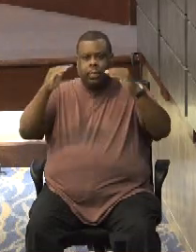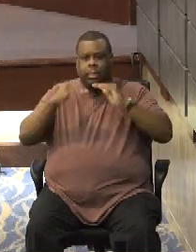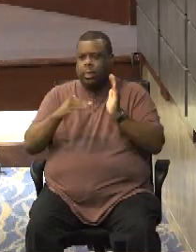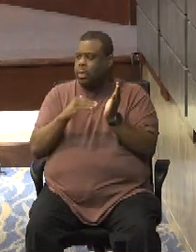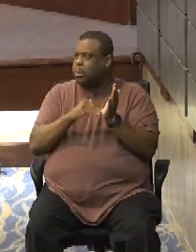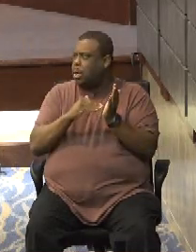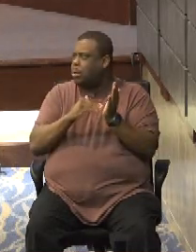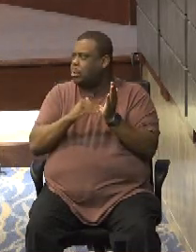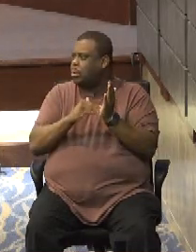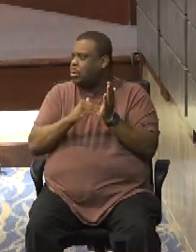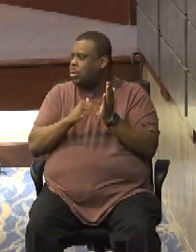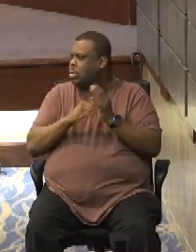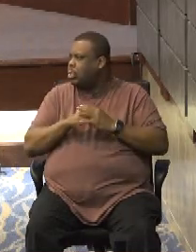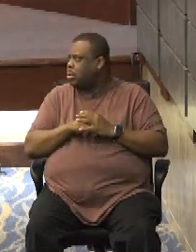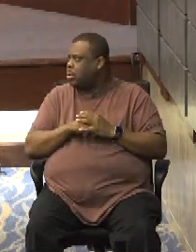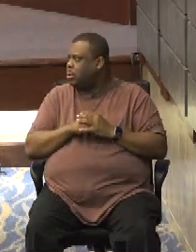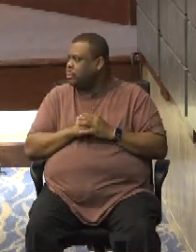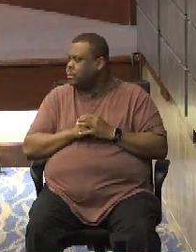Northcutt.